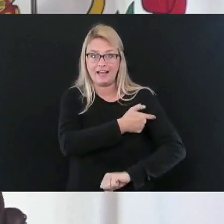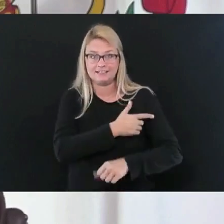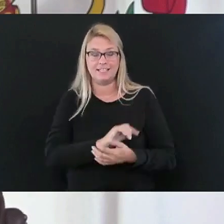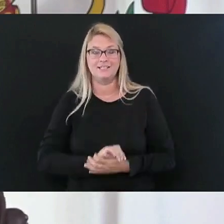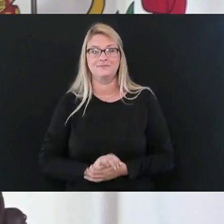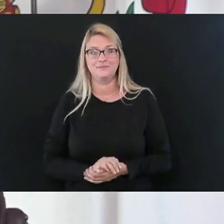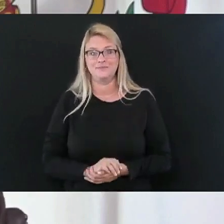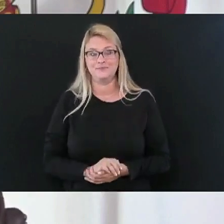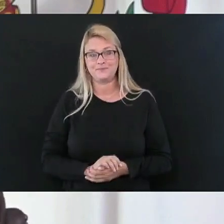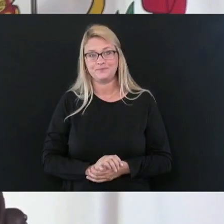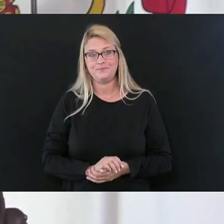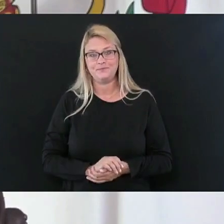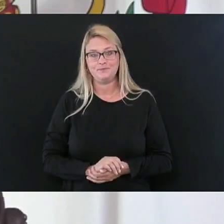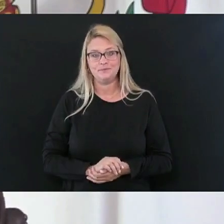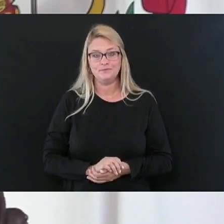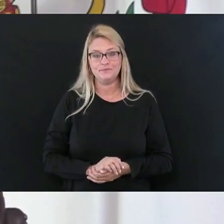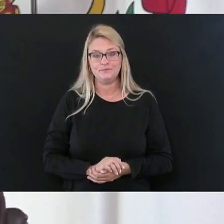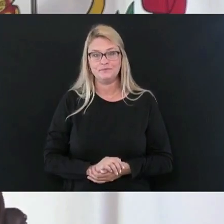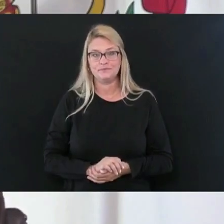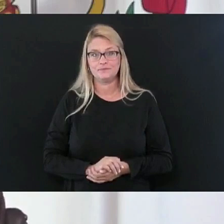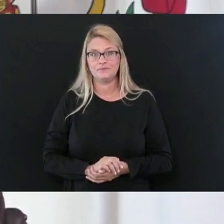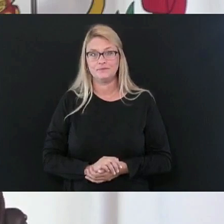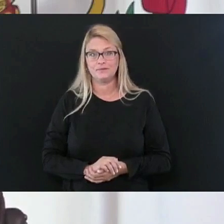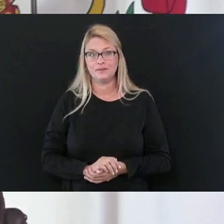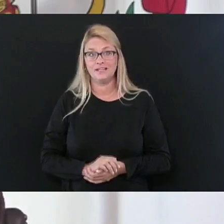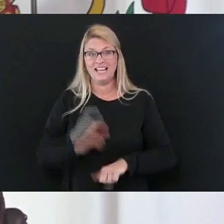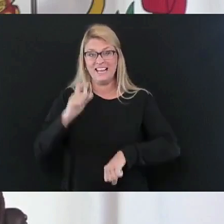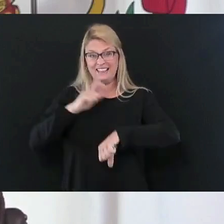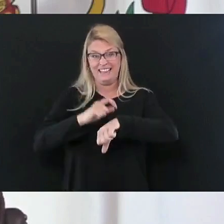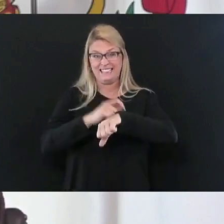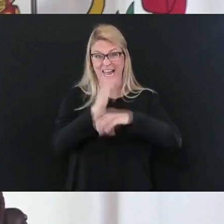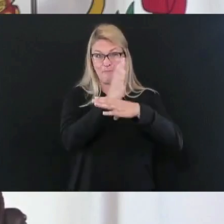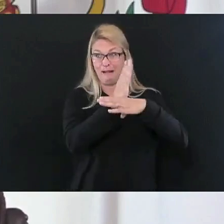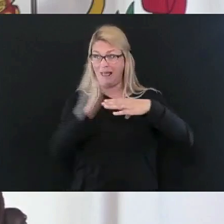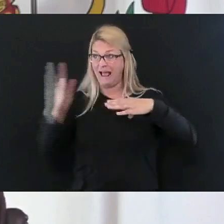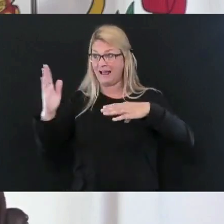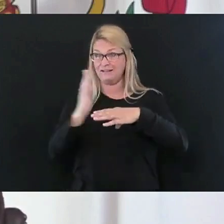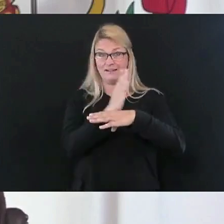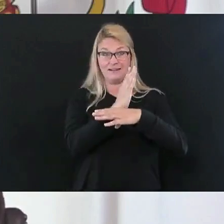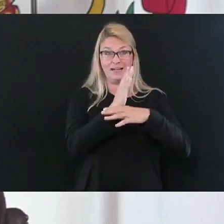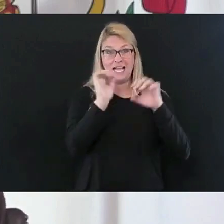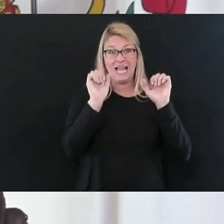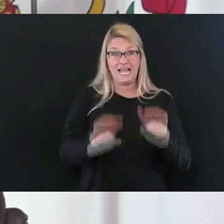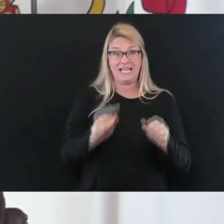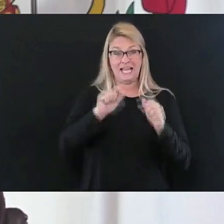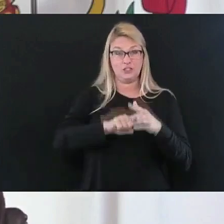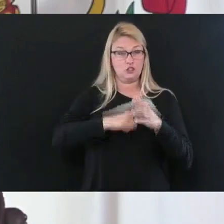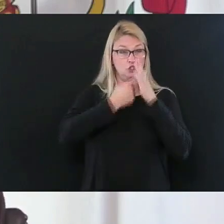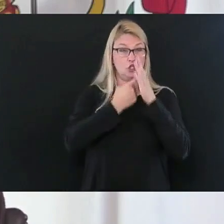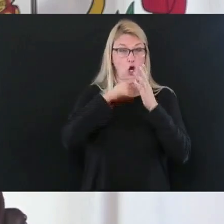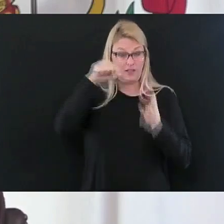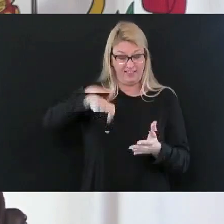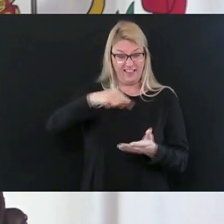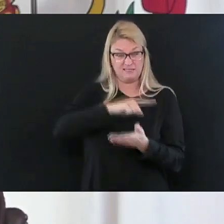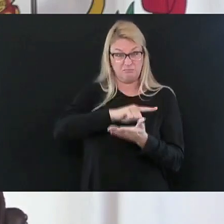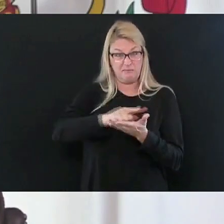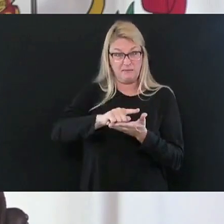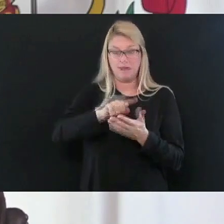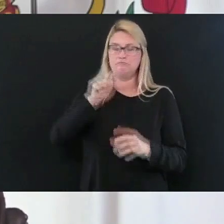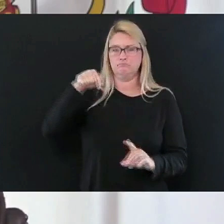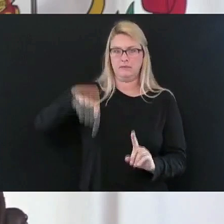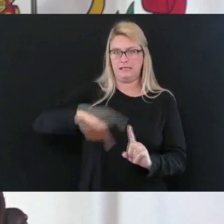just this. The timetable suggests the vaccine could go into distribution this month